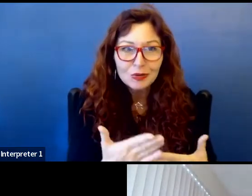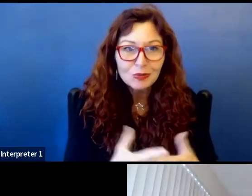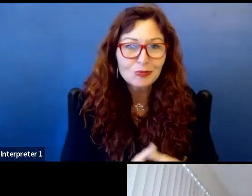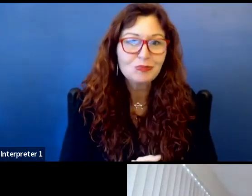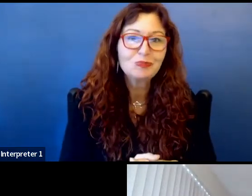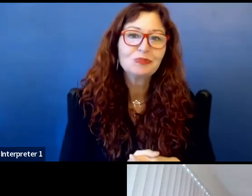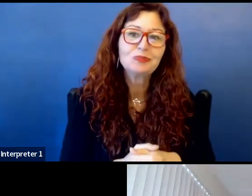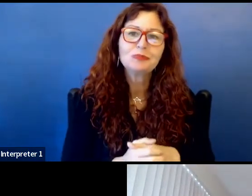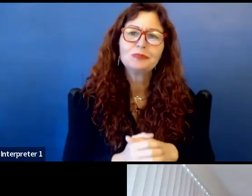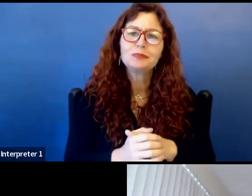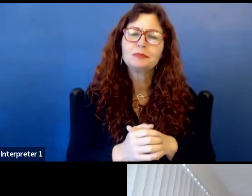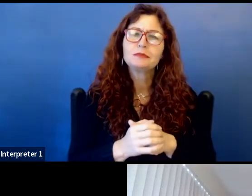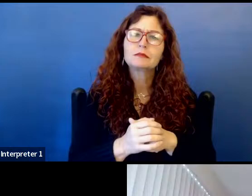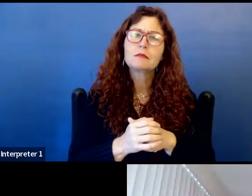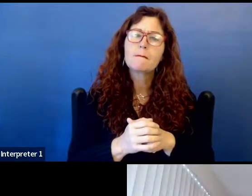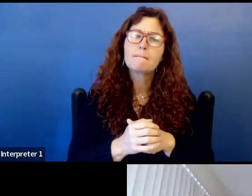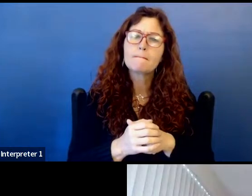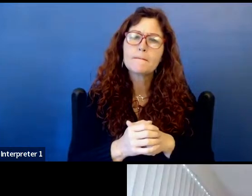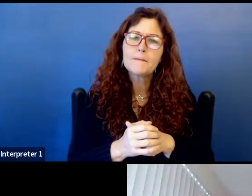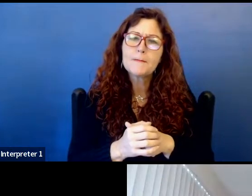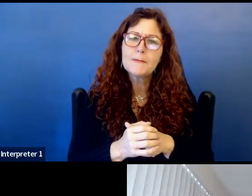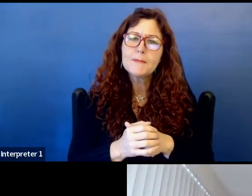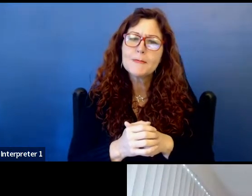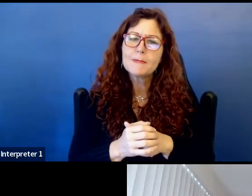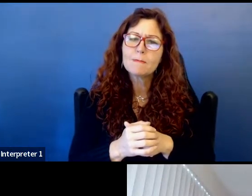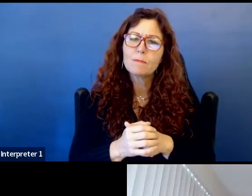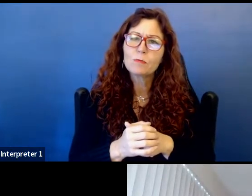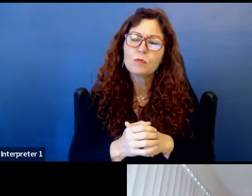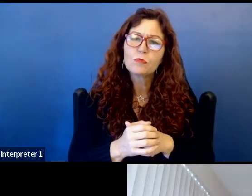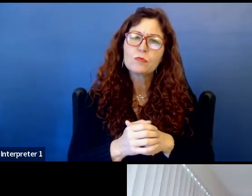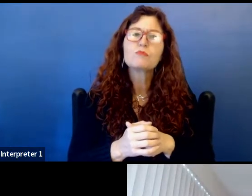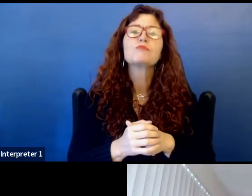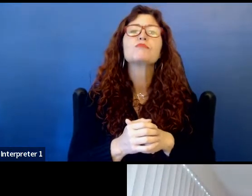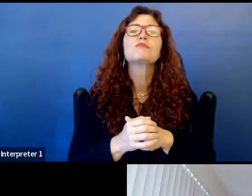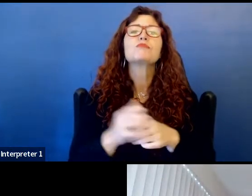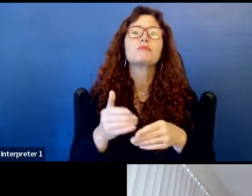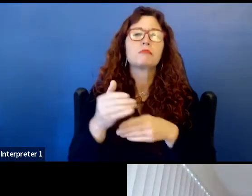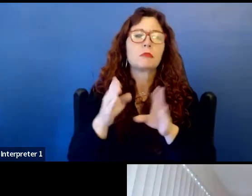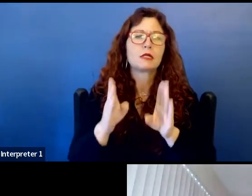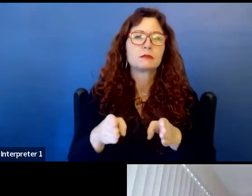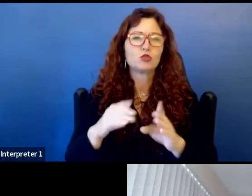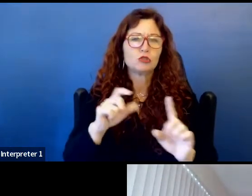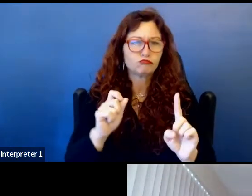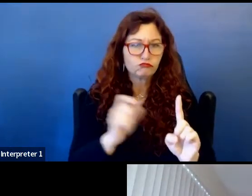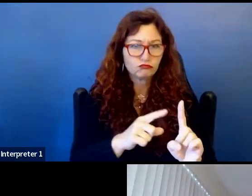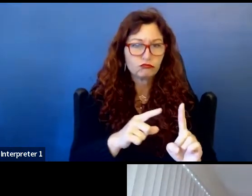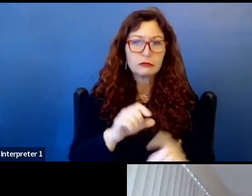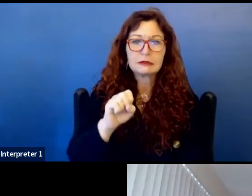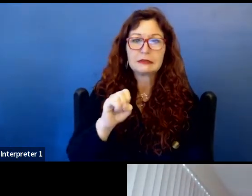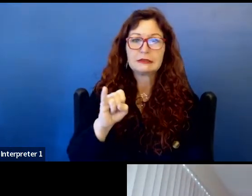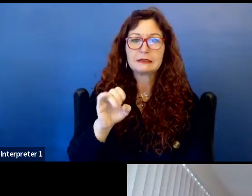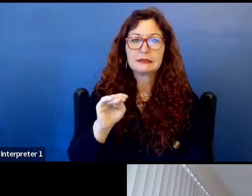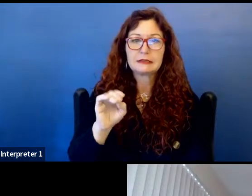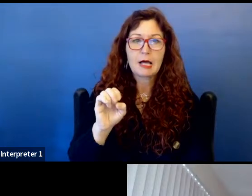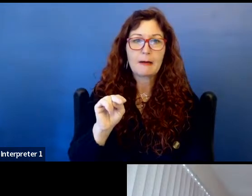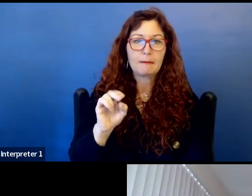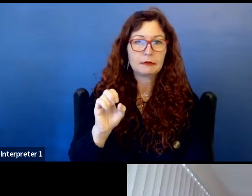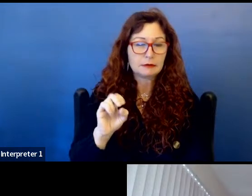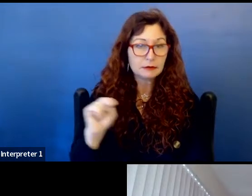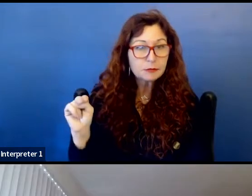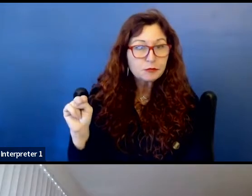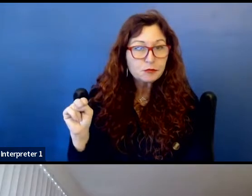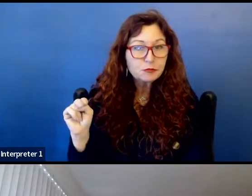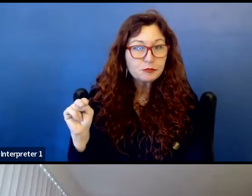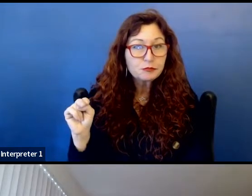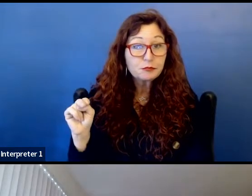ask a similar question to mr simonson and one of the benefits of these convenings i hope is that